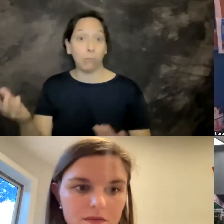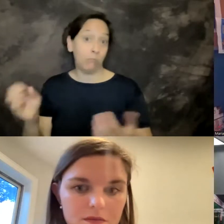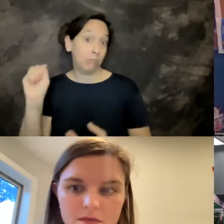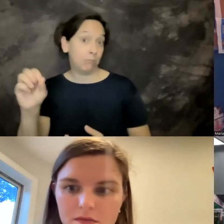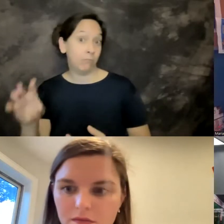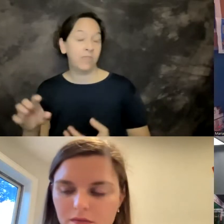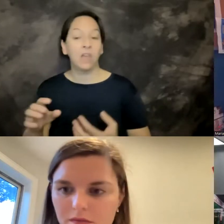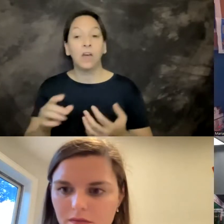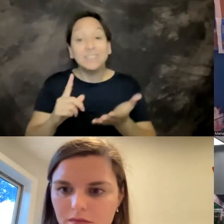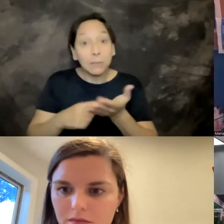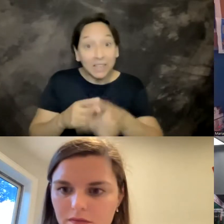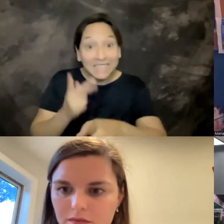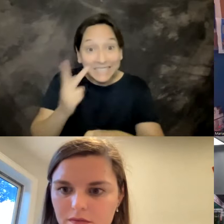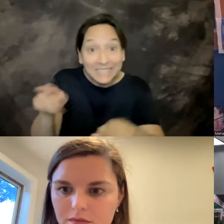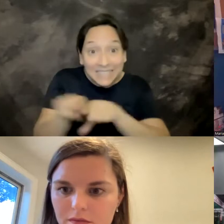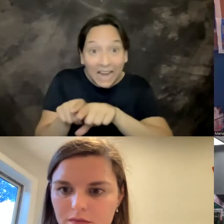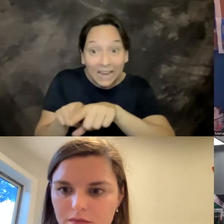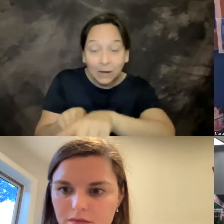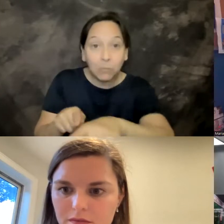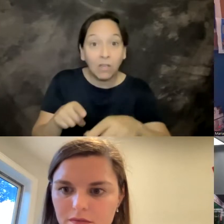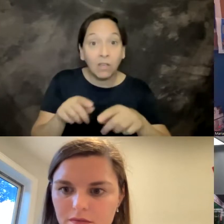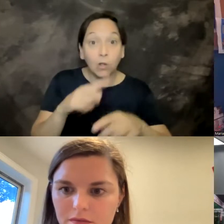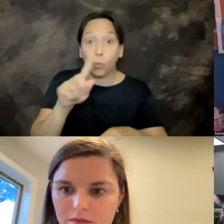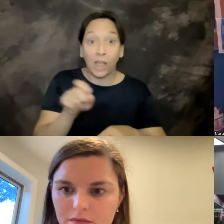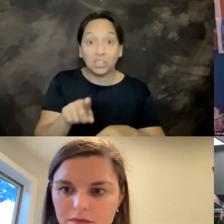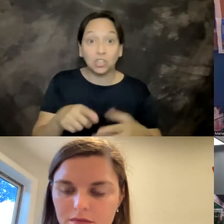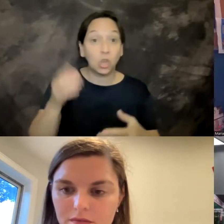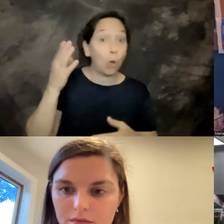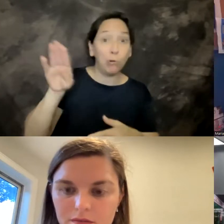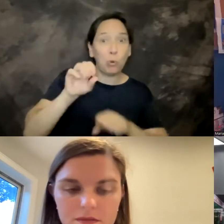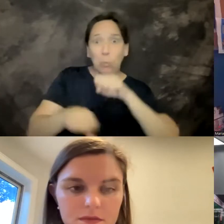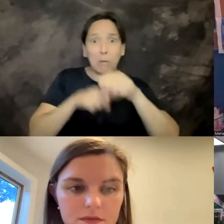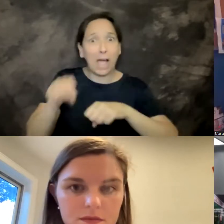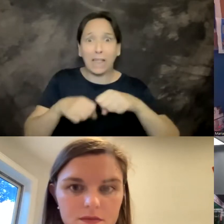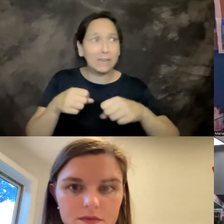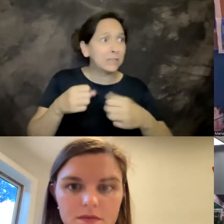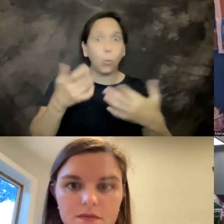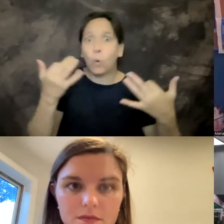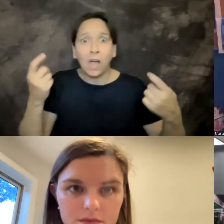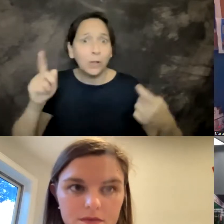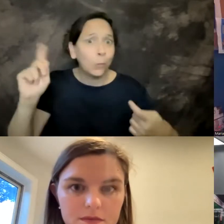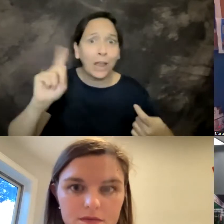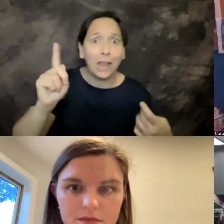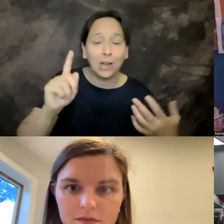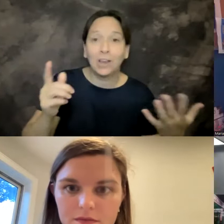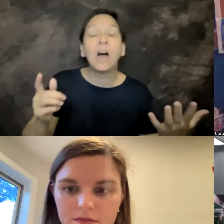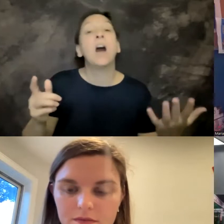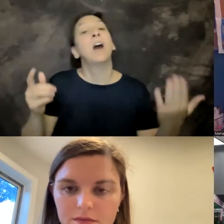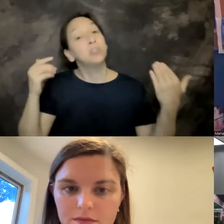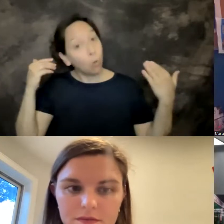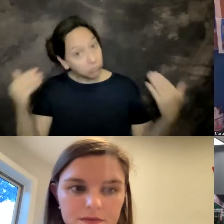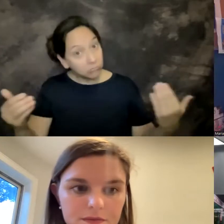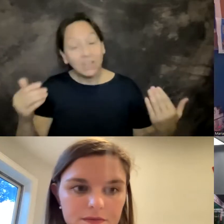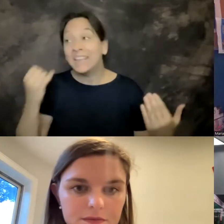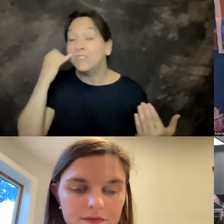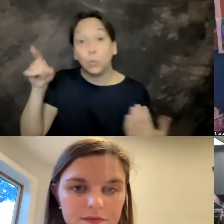link for the Blue Bike app? In order for me to get a free Blue Bike, can someone please drop the direct link so that I